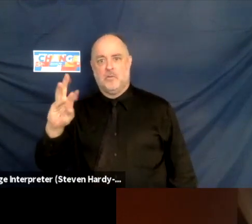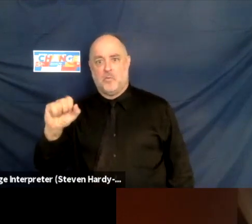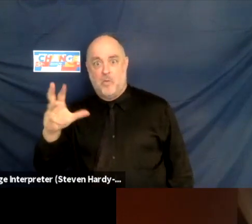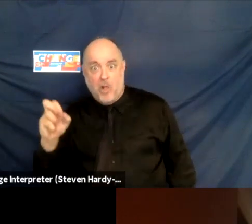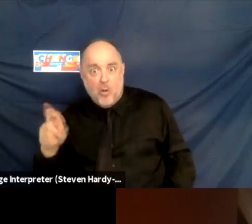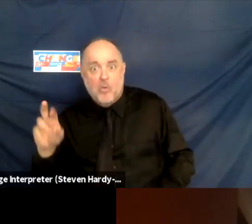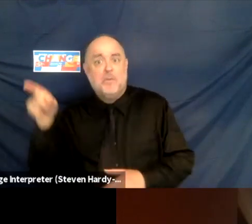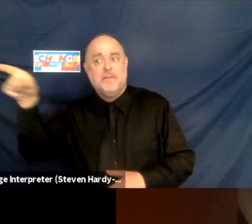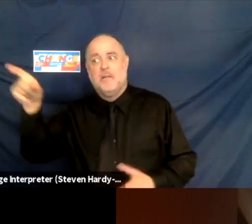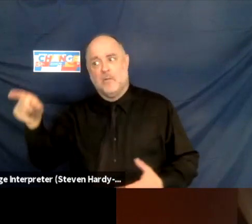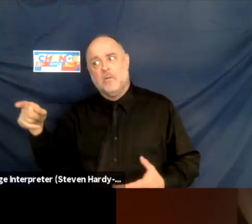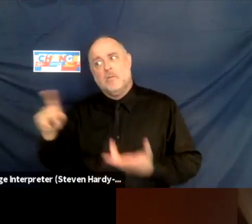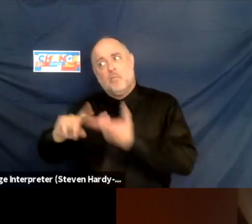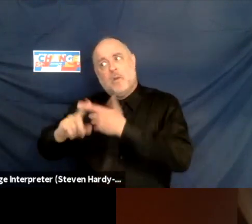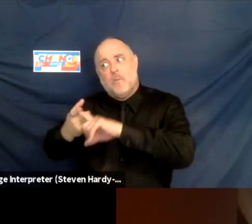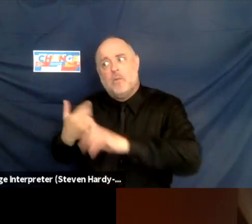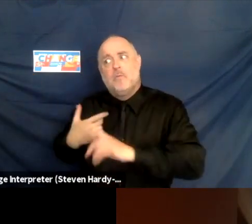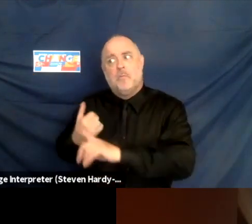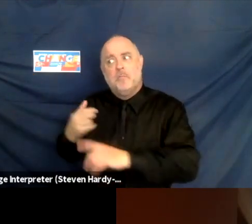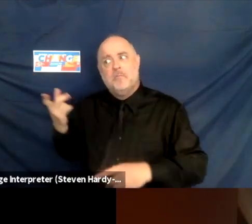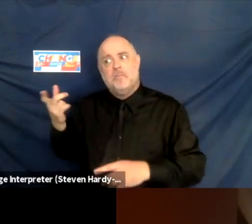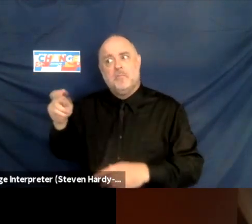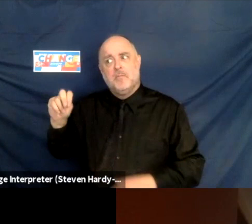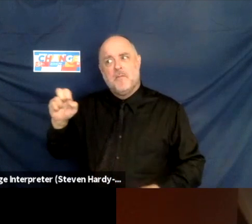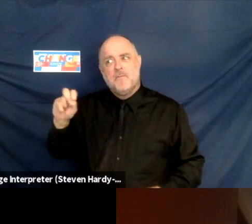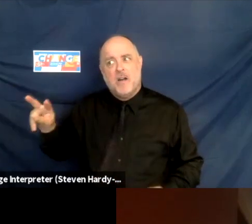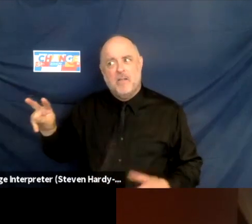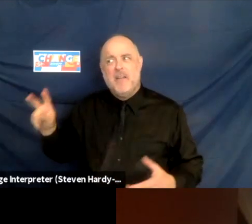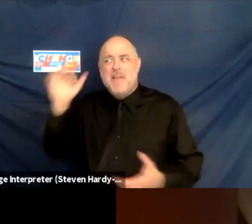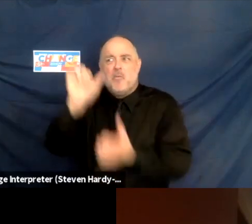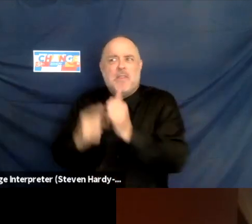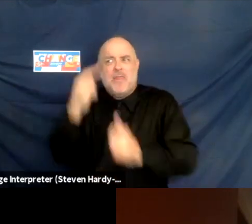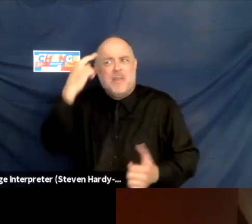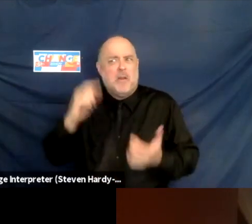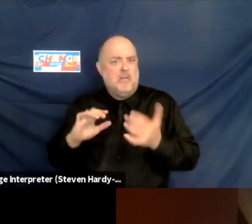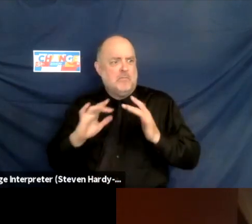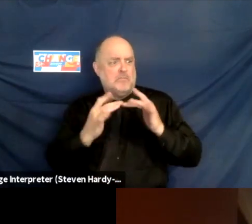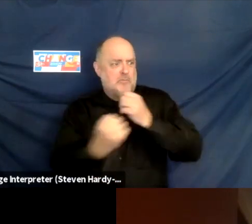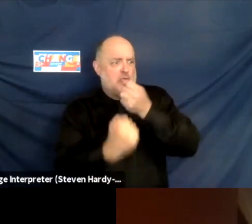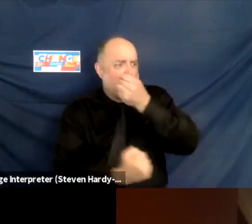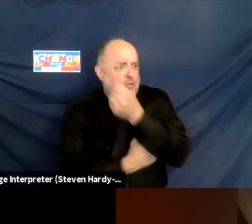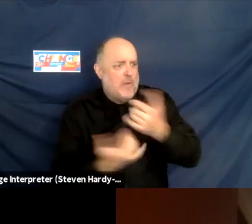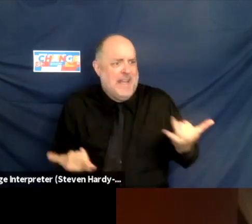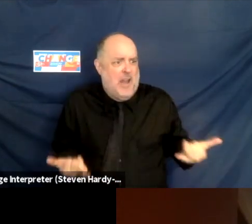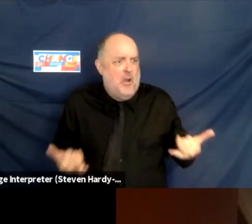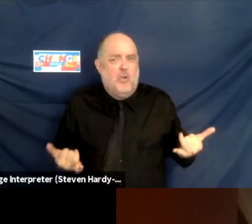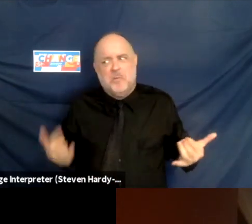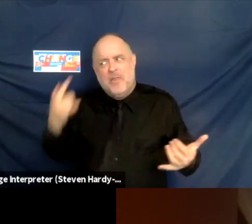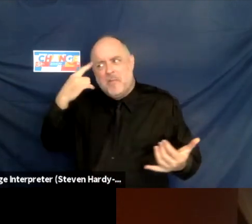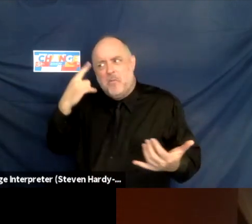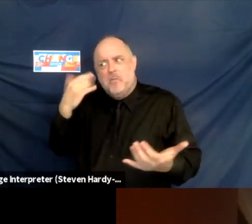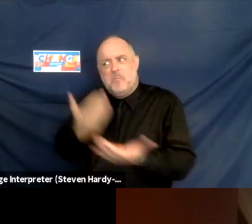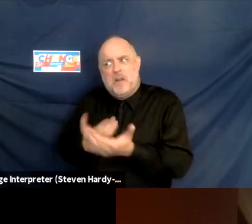was there. So everyone's thinking about infrastructure right now, and this is a good time to say, yes, we need to invest in